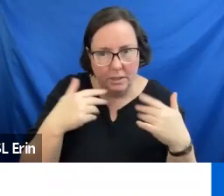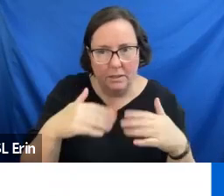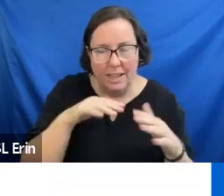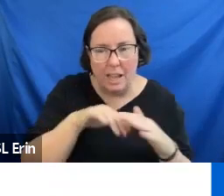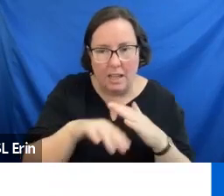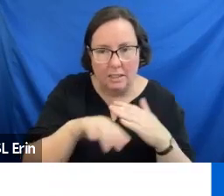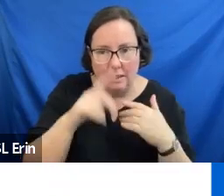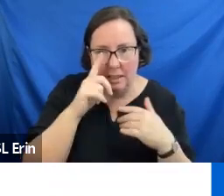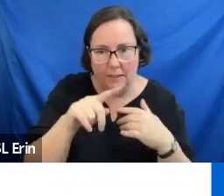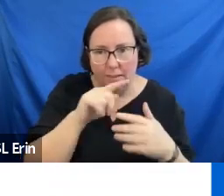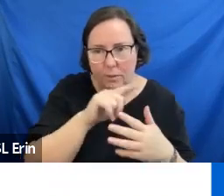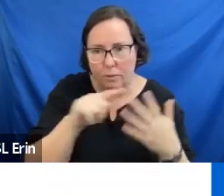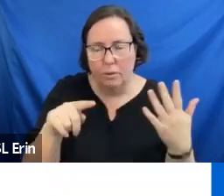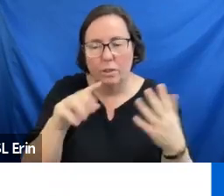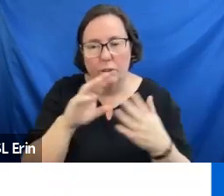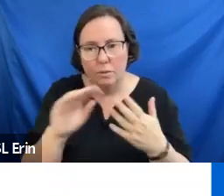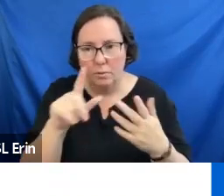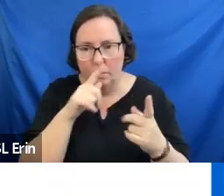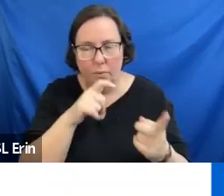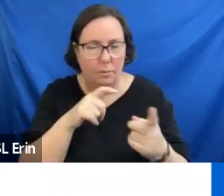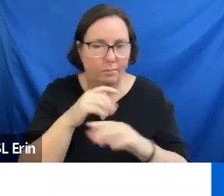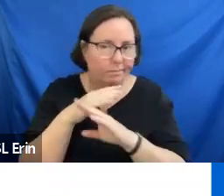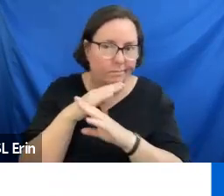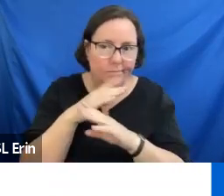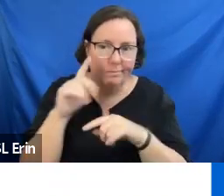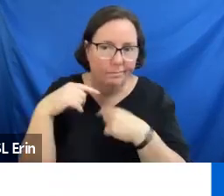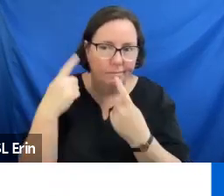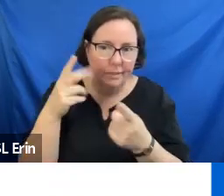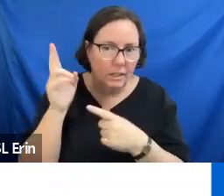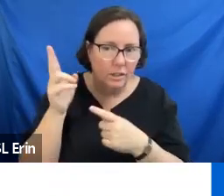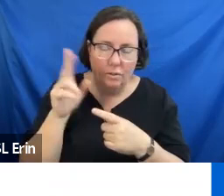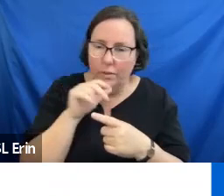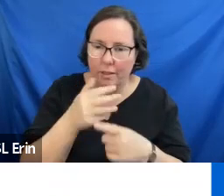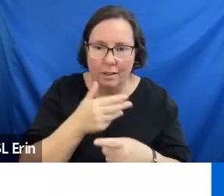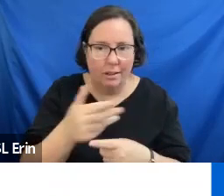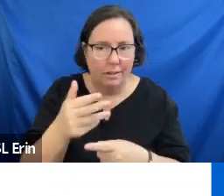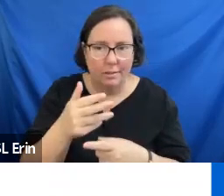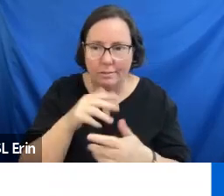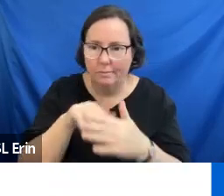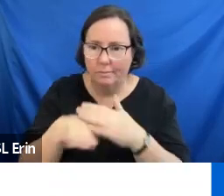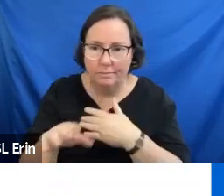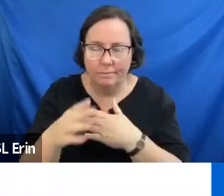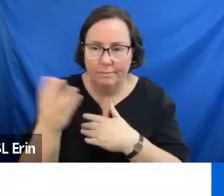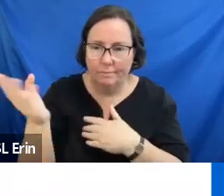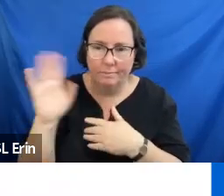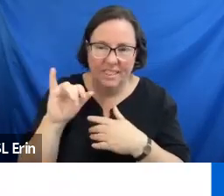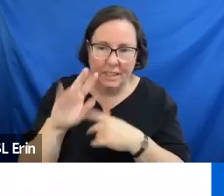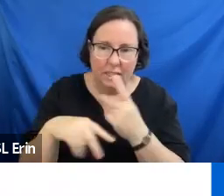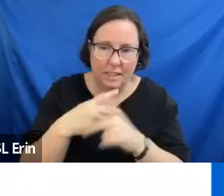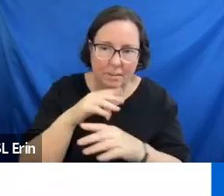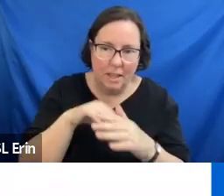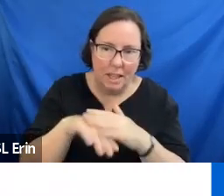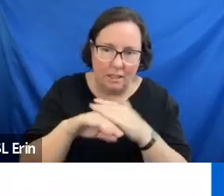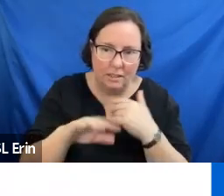access for students who have historically not had this type of access